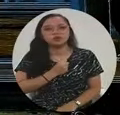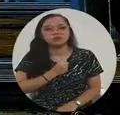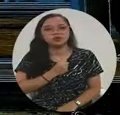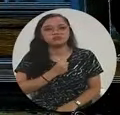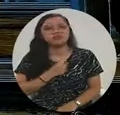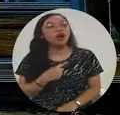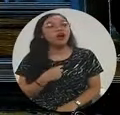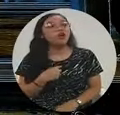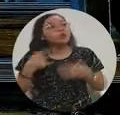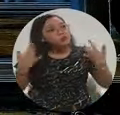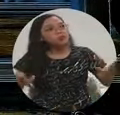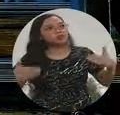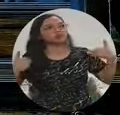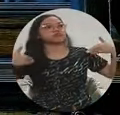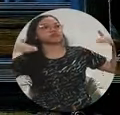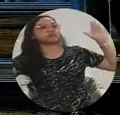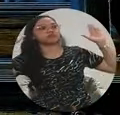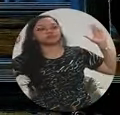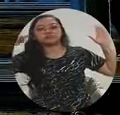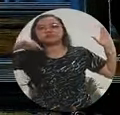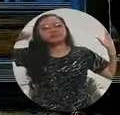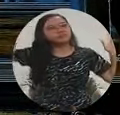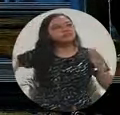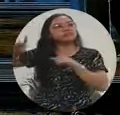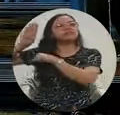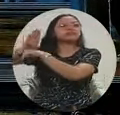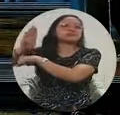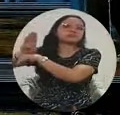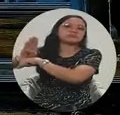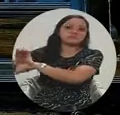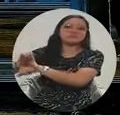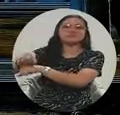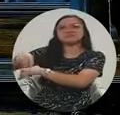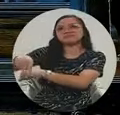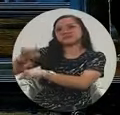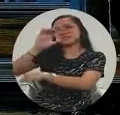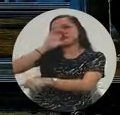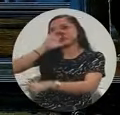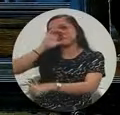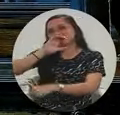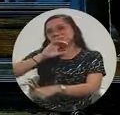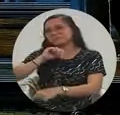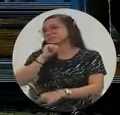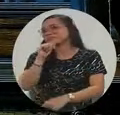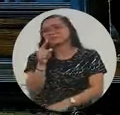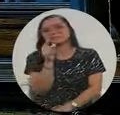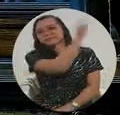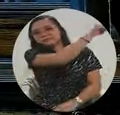you, I have committed myself to Bible Baptist Church as to be pastor.